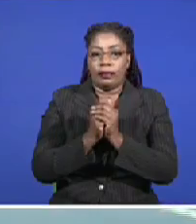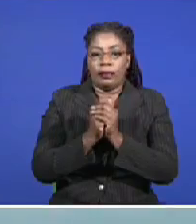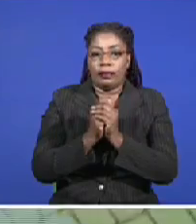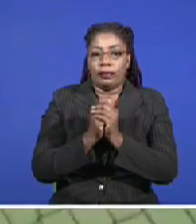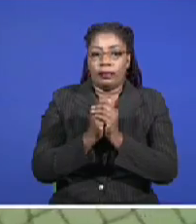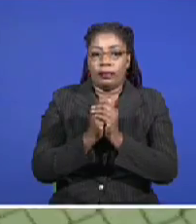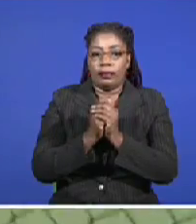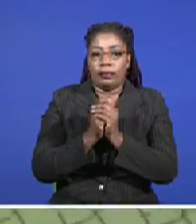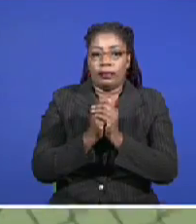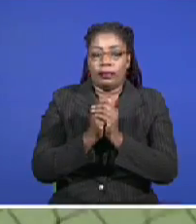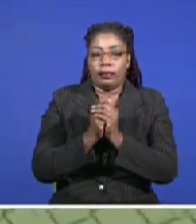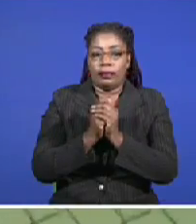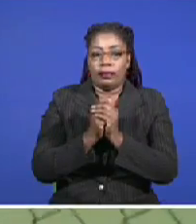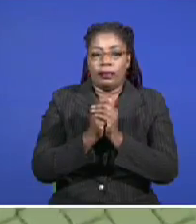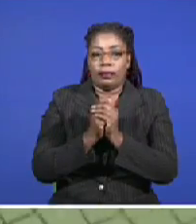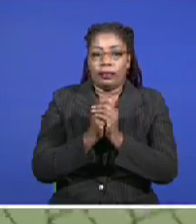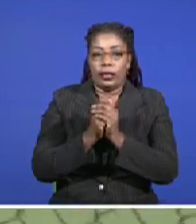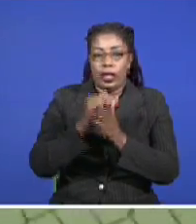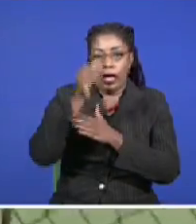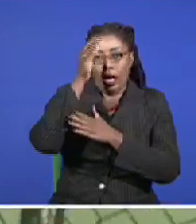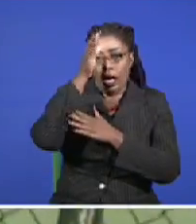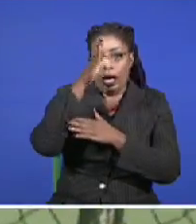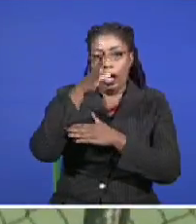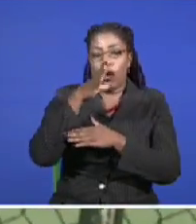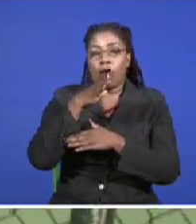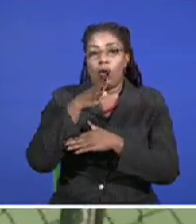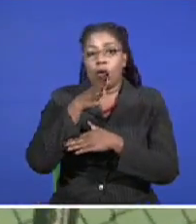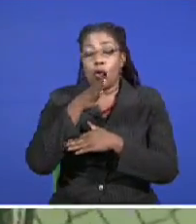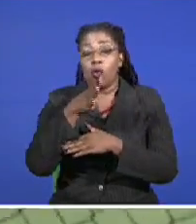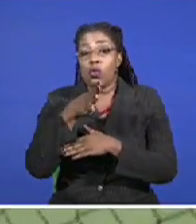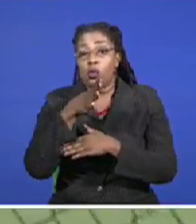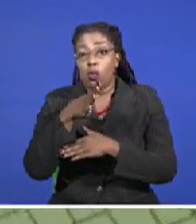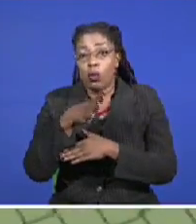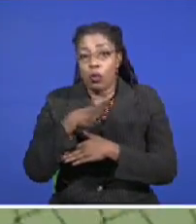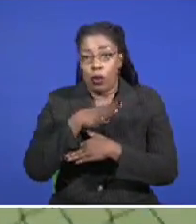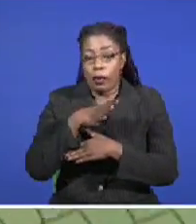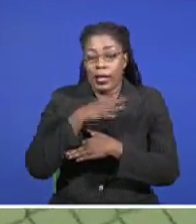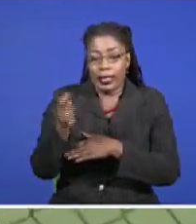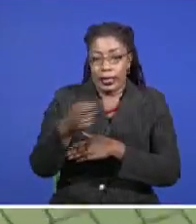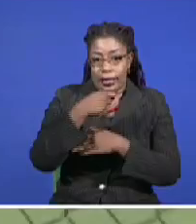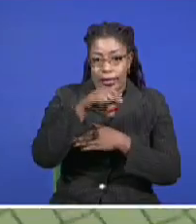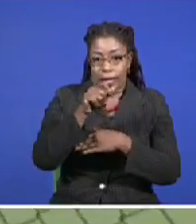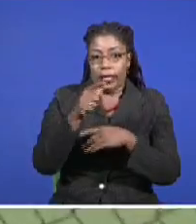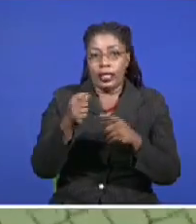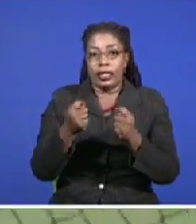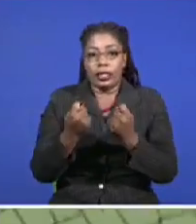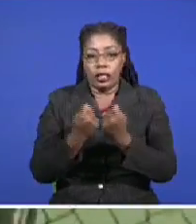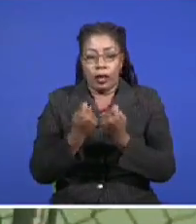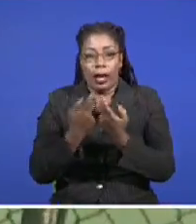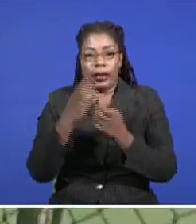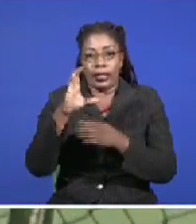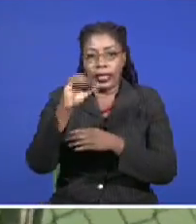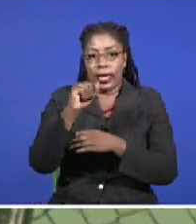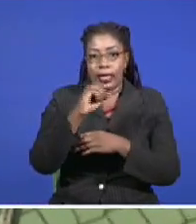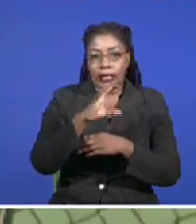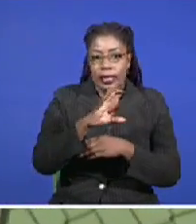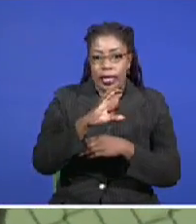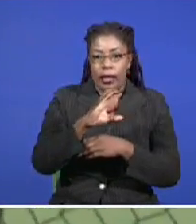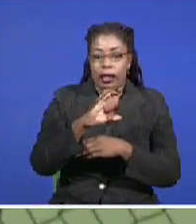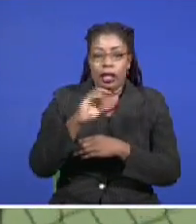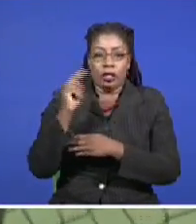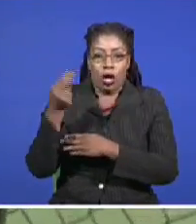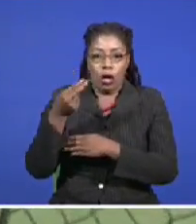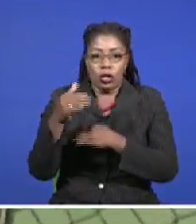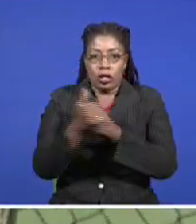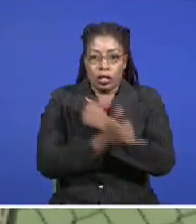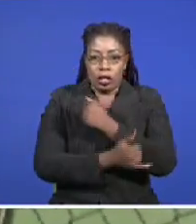Sports. Our women's tennis team taking part in the Nations Cup yesterday at CAC, going up against the host country.